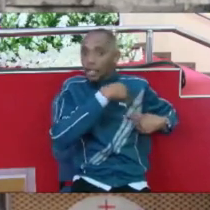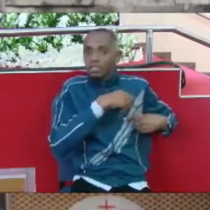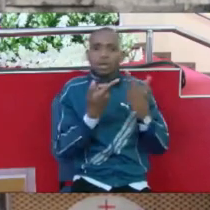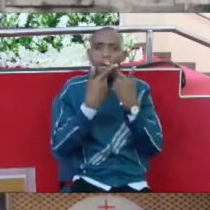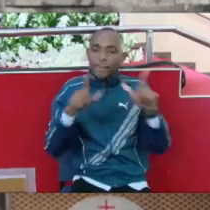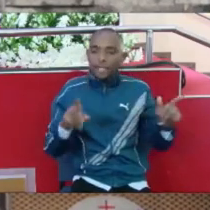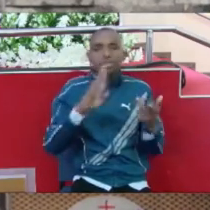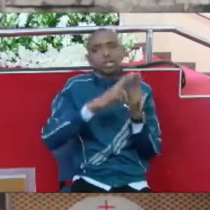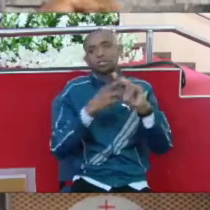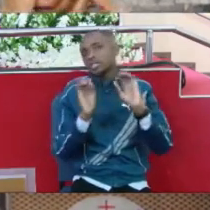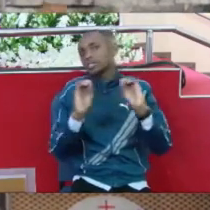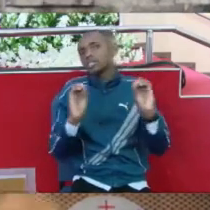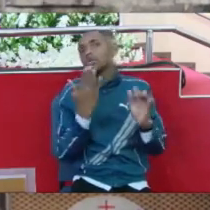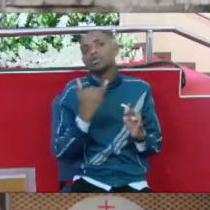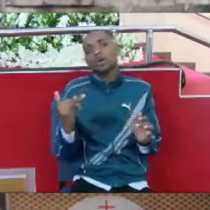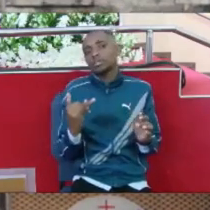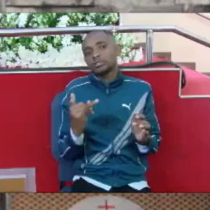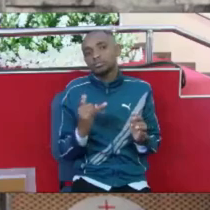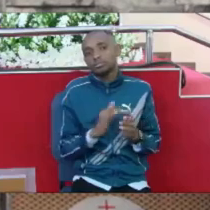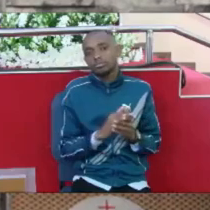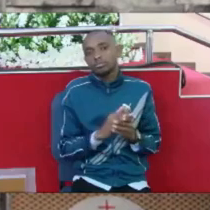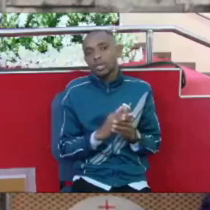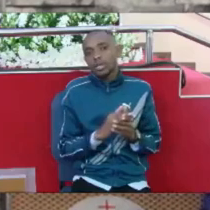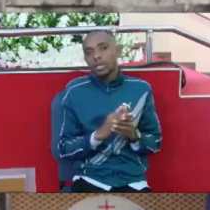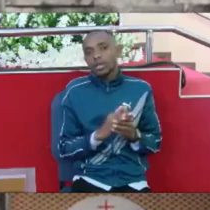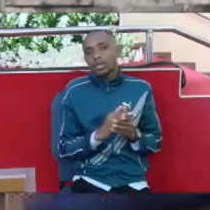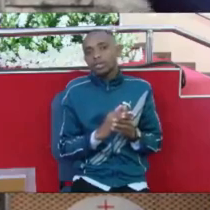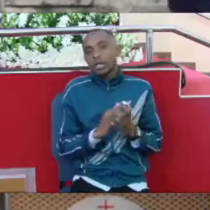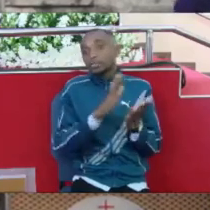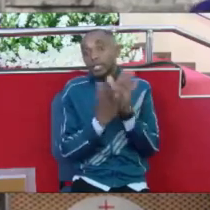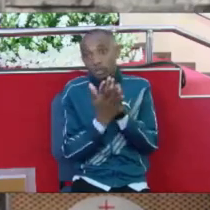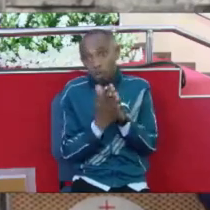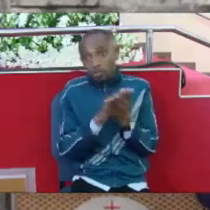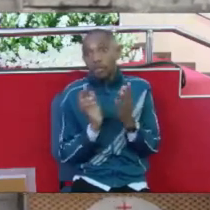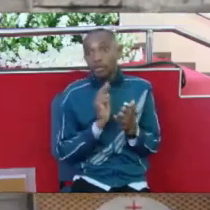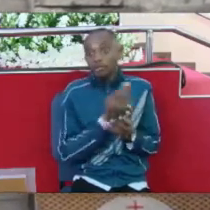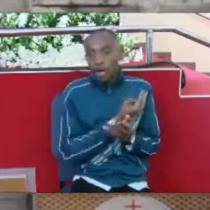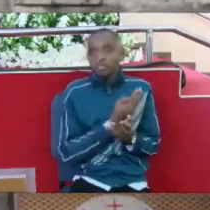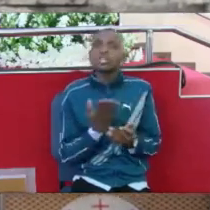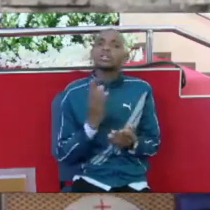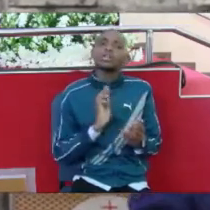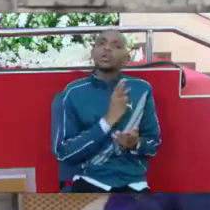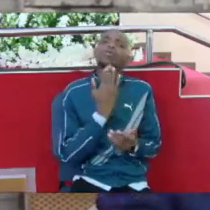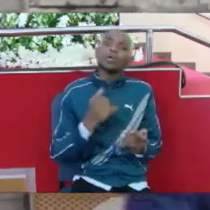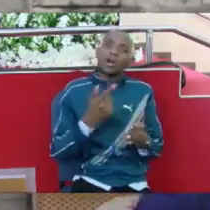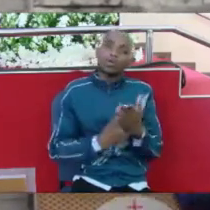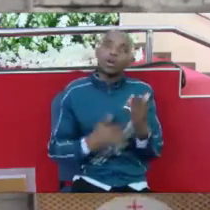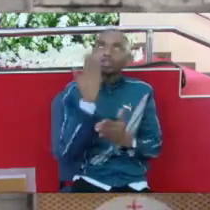don't want to repent the sins that he came to forgive us. We want what God can